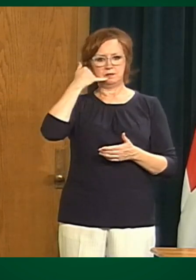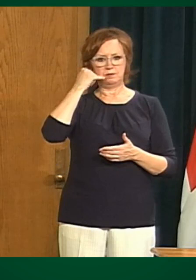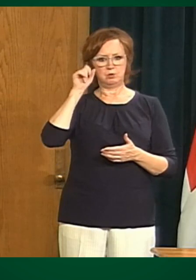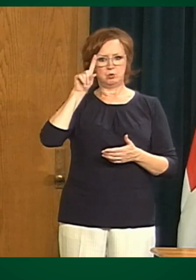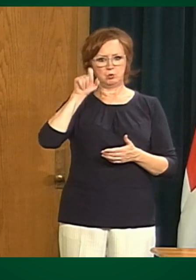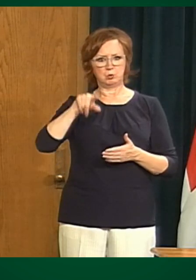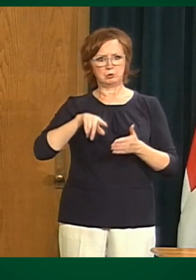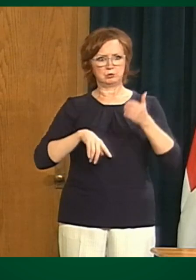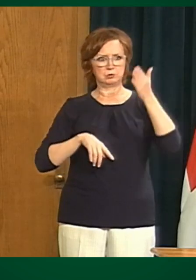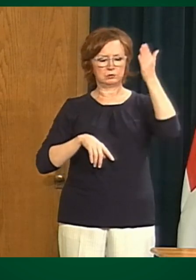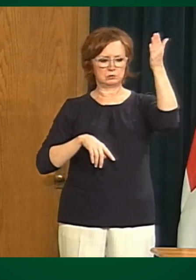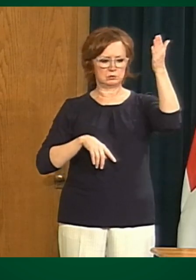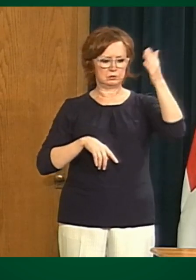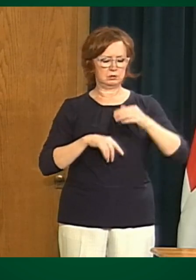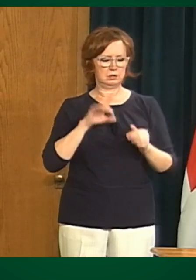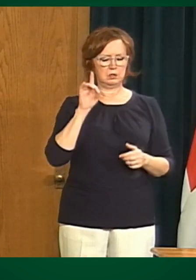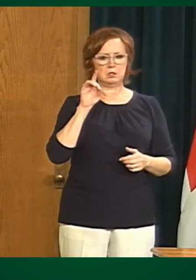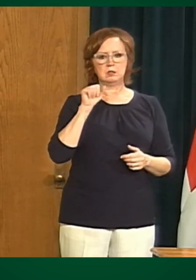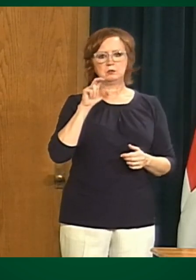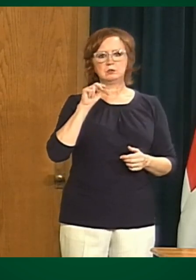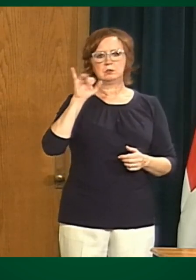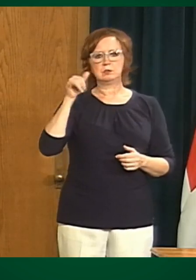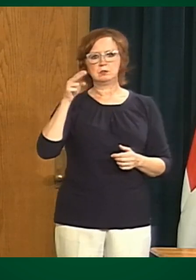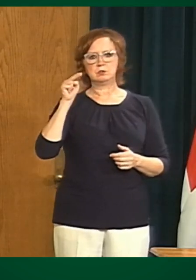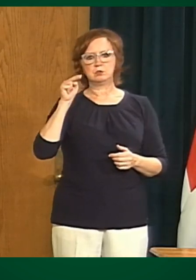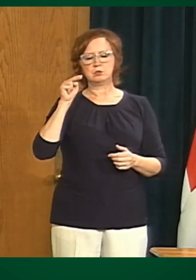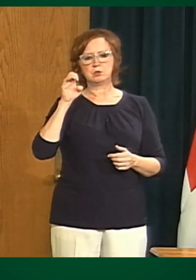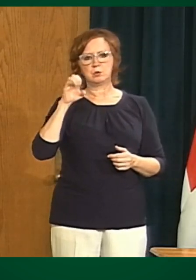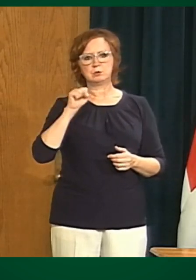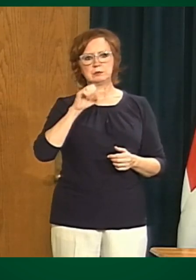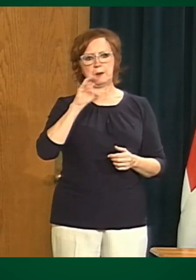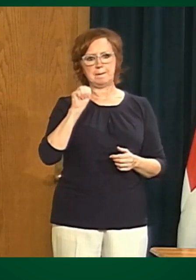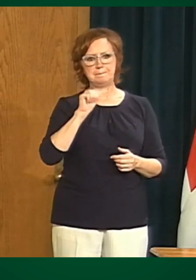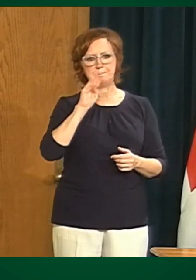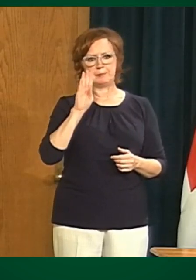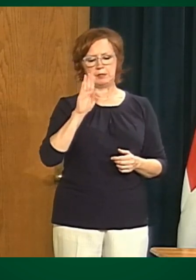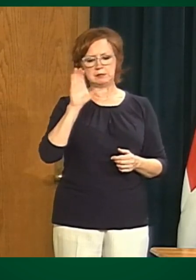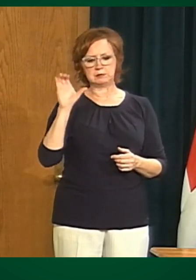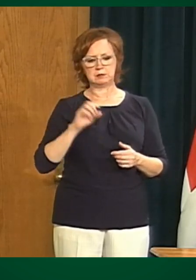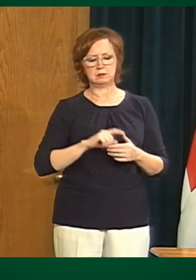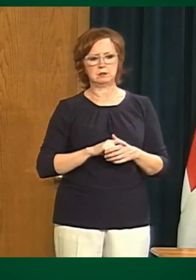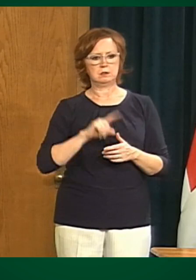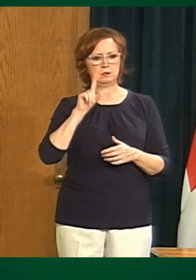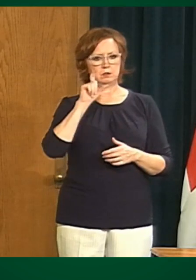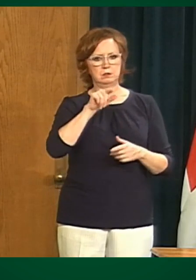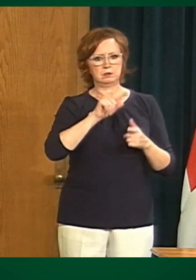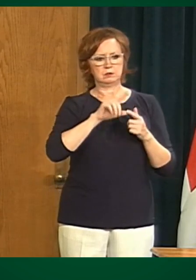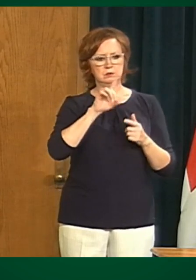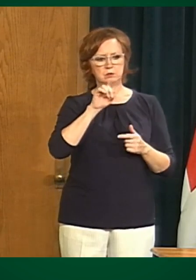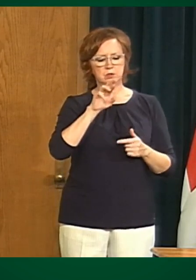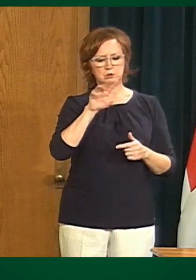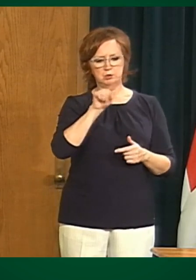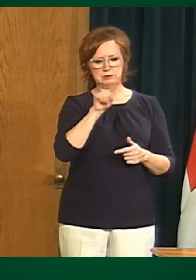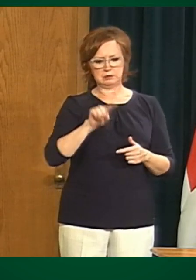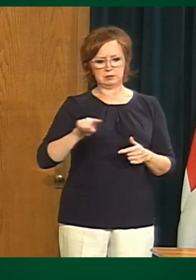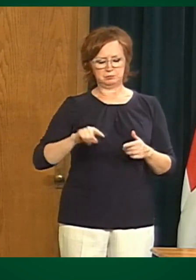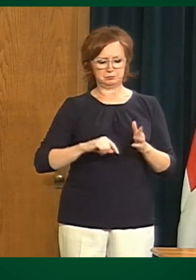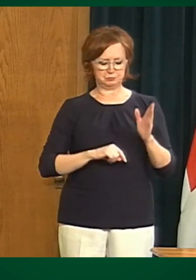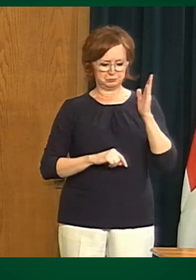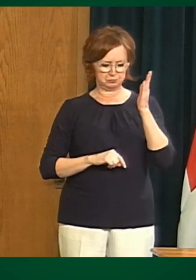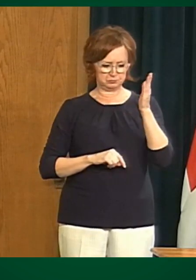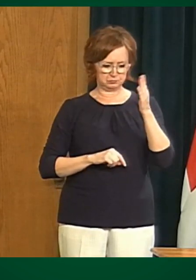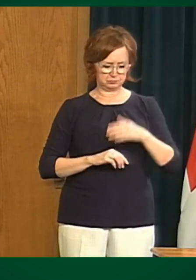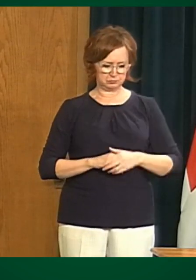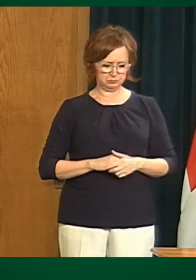operator. We have Dan Jones with MBC. Yeah, good afternoon. This question is for Dr. Zayad. In terms of